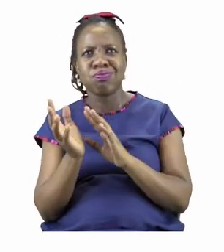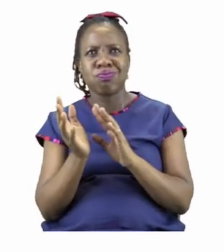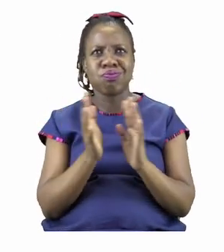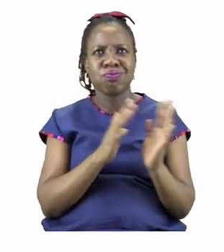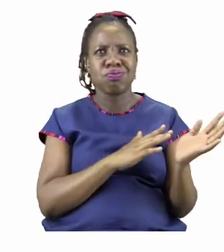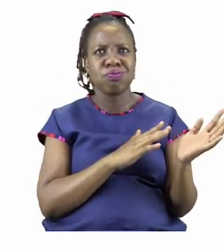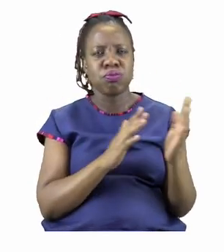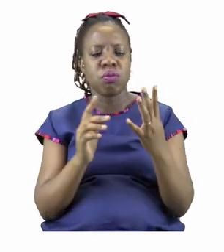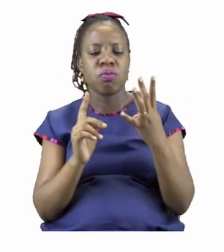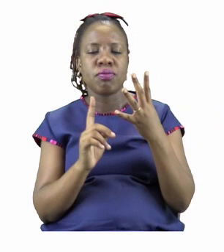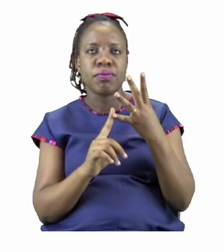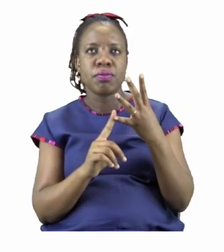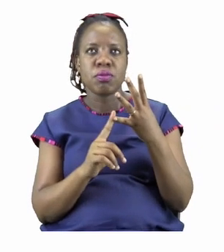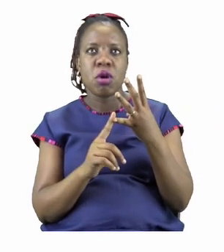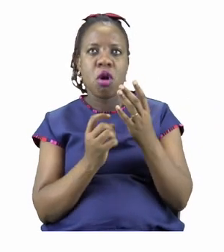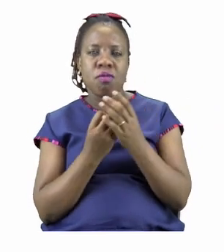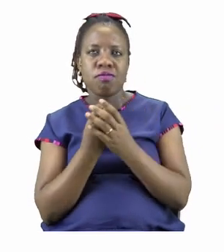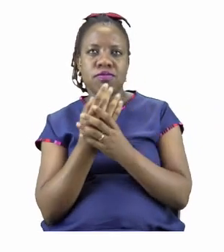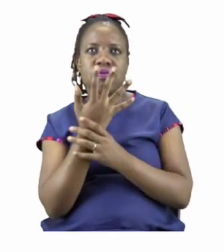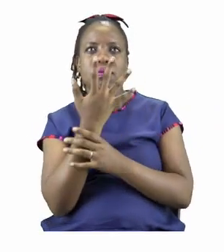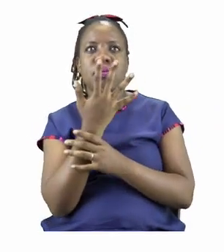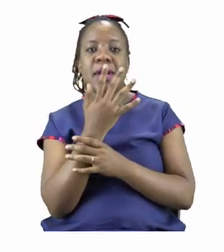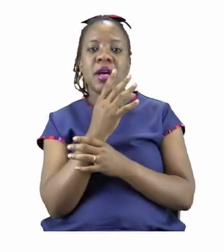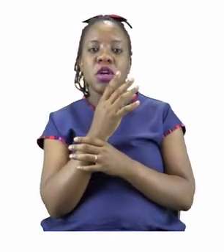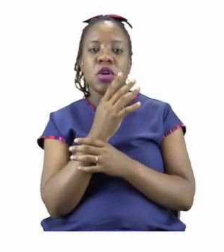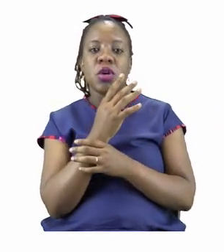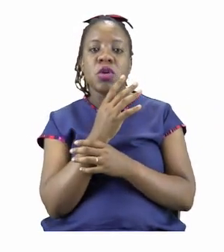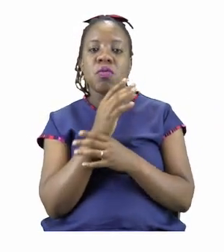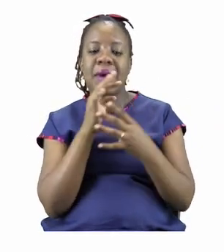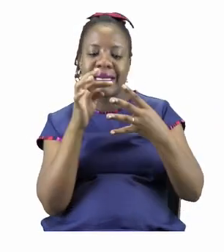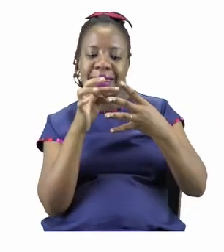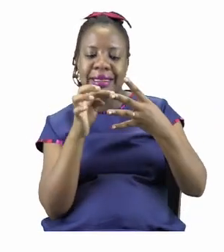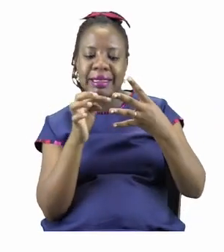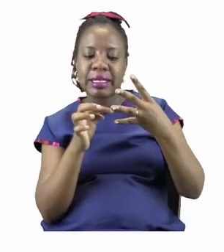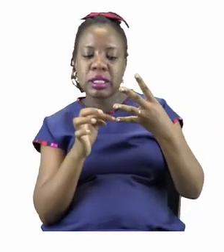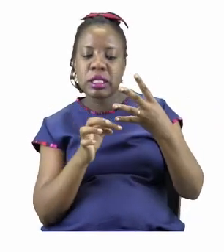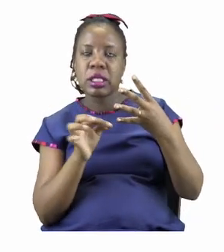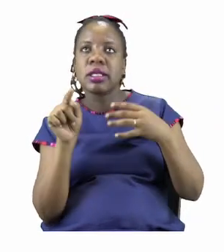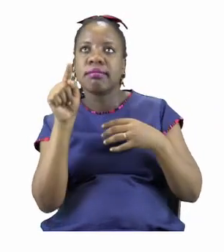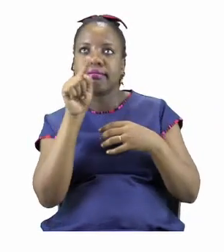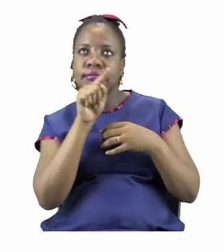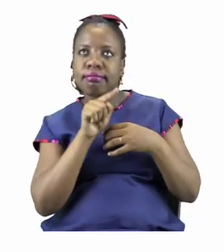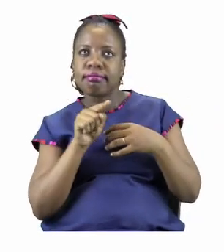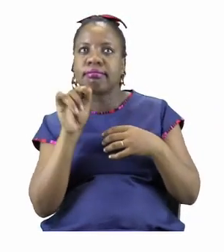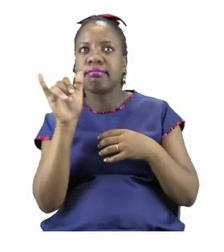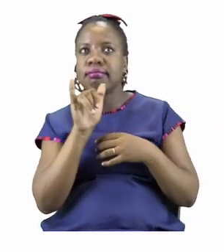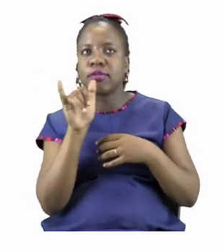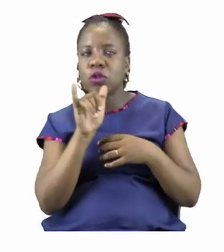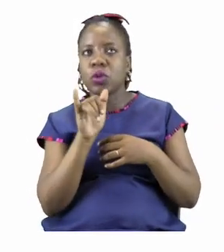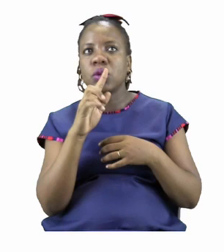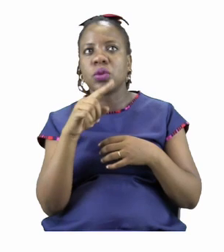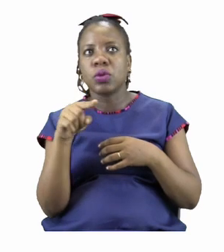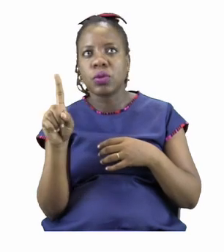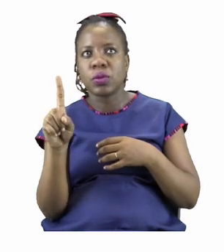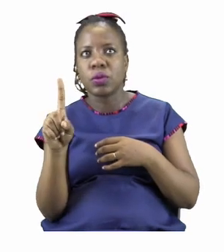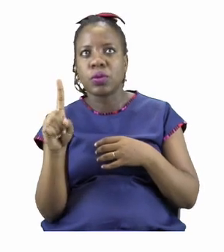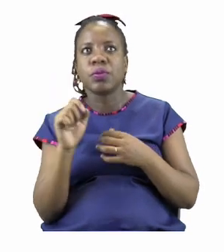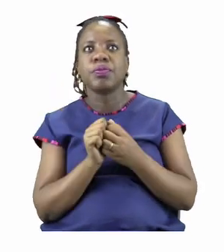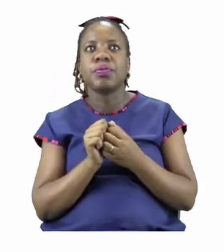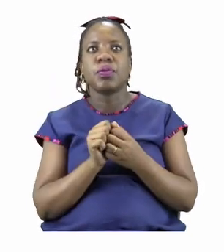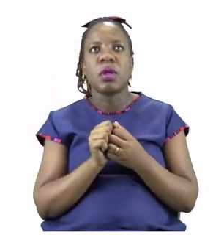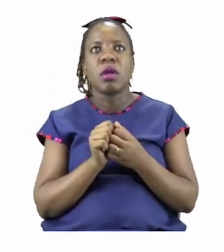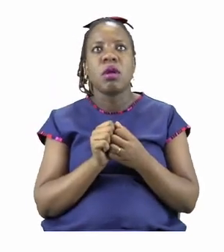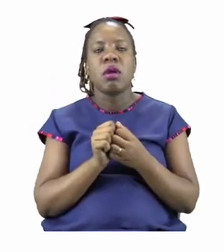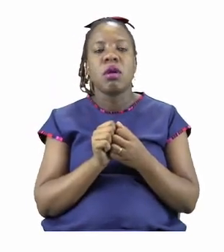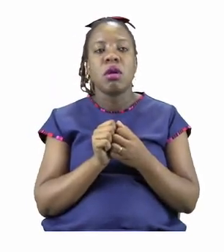poem? 5, 4, 3, or 6. 6 is actually the first